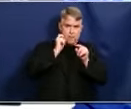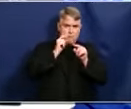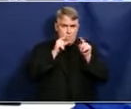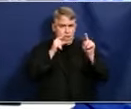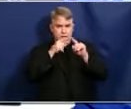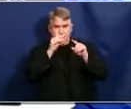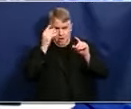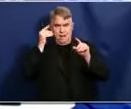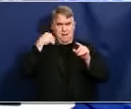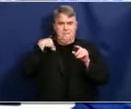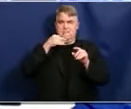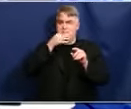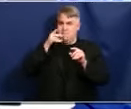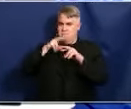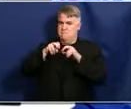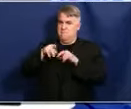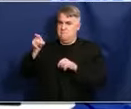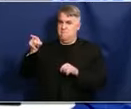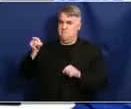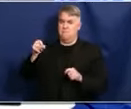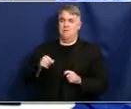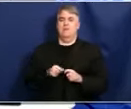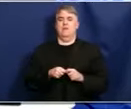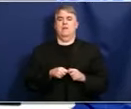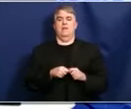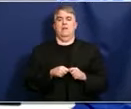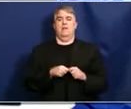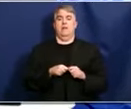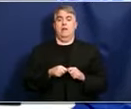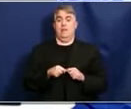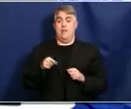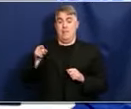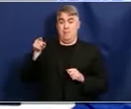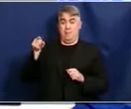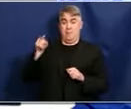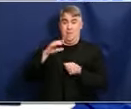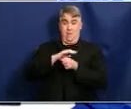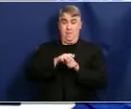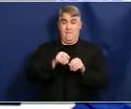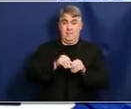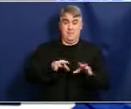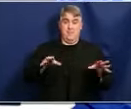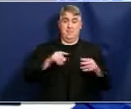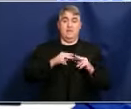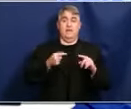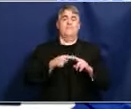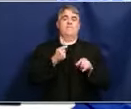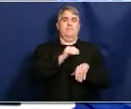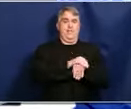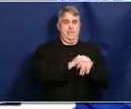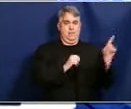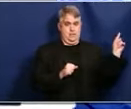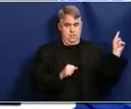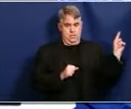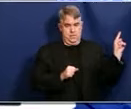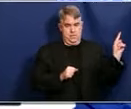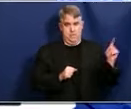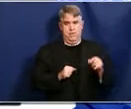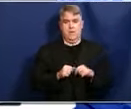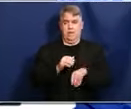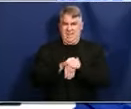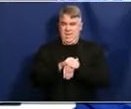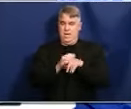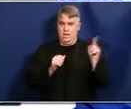And right now our numbers for the UK variant is 262